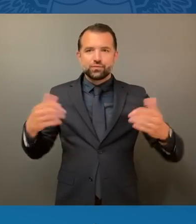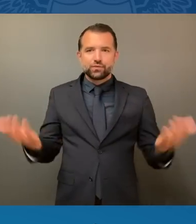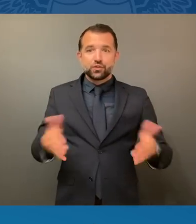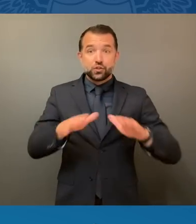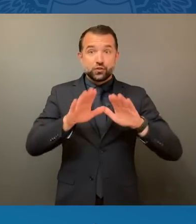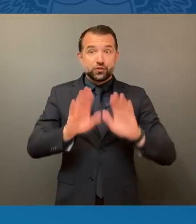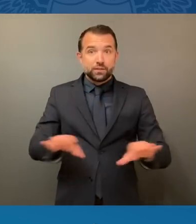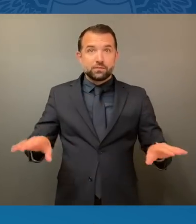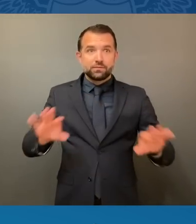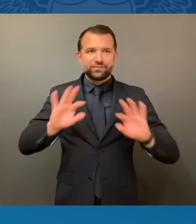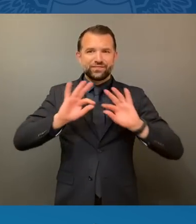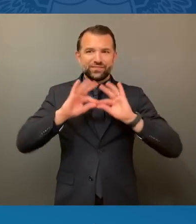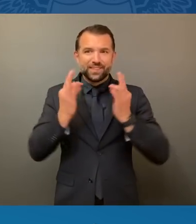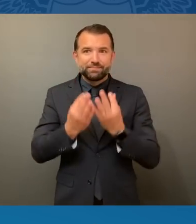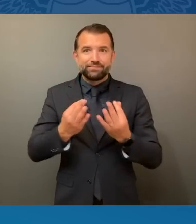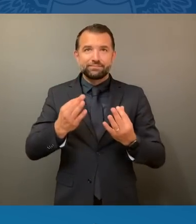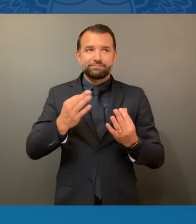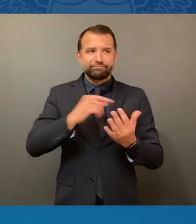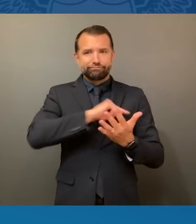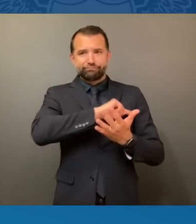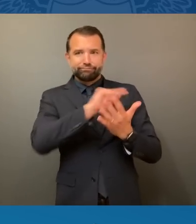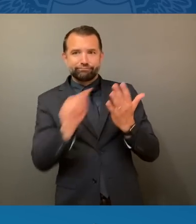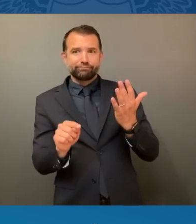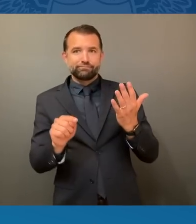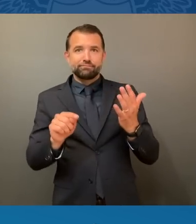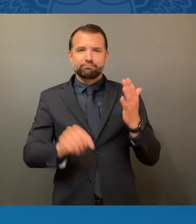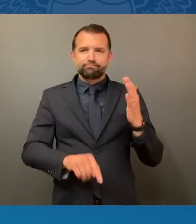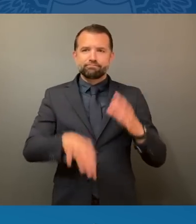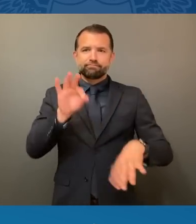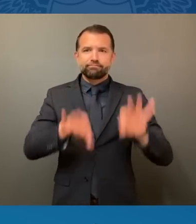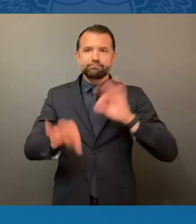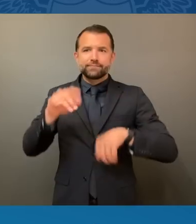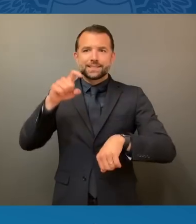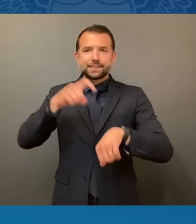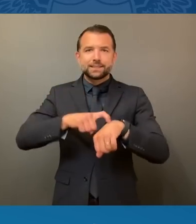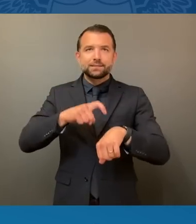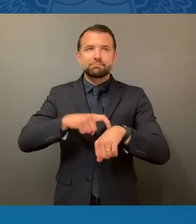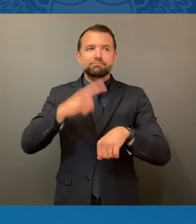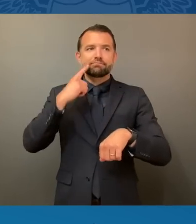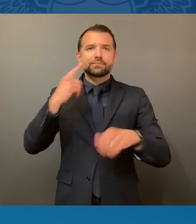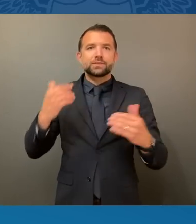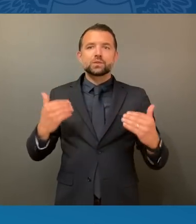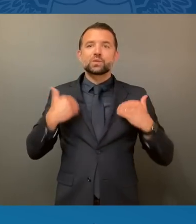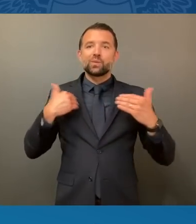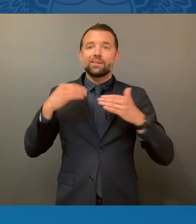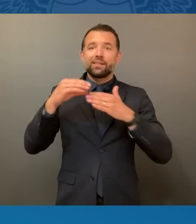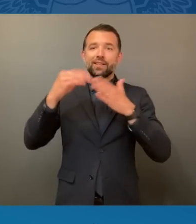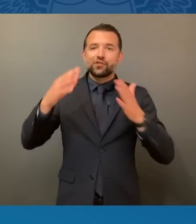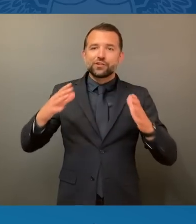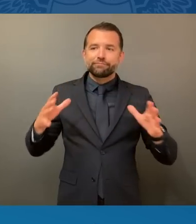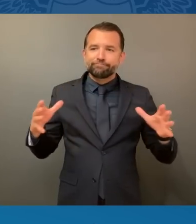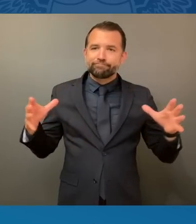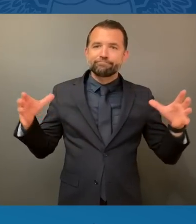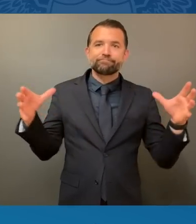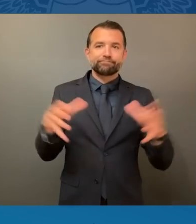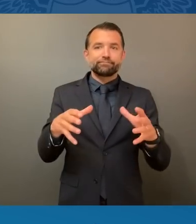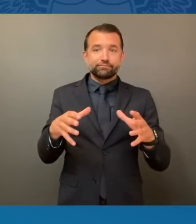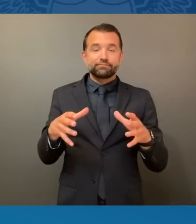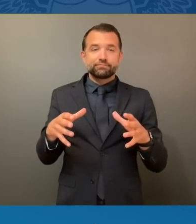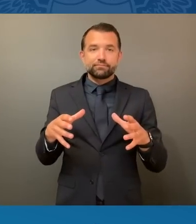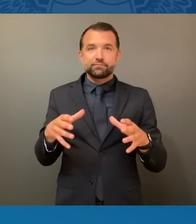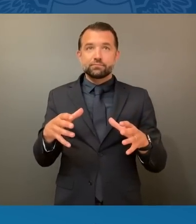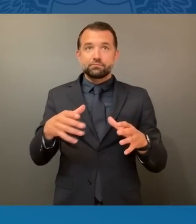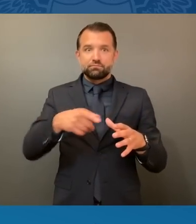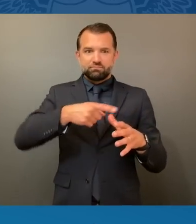family, find time to just convene our young leaders. Yes. I'm telling you, they're so smart. Yes. And